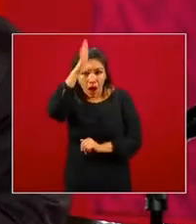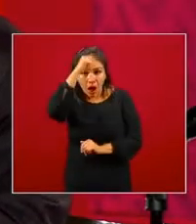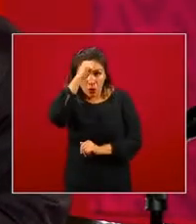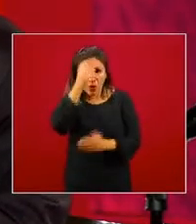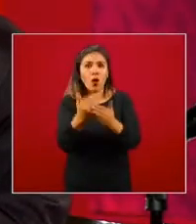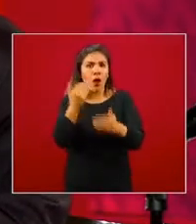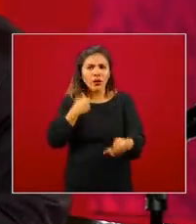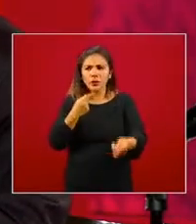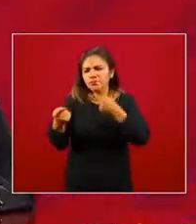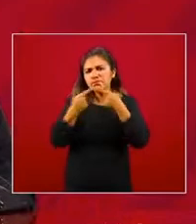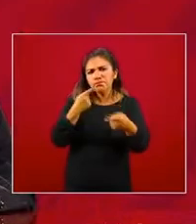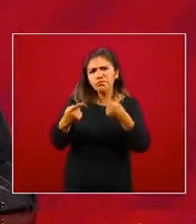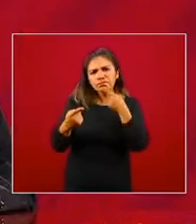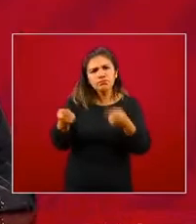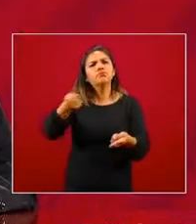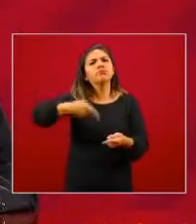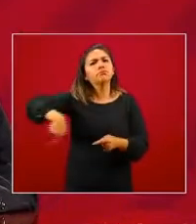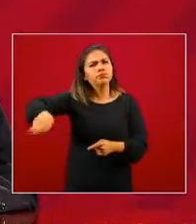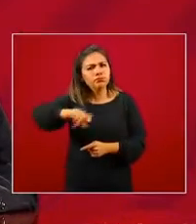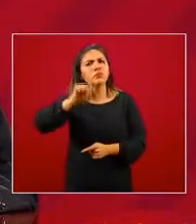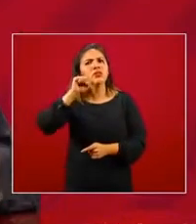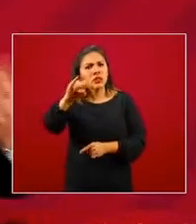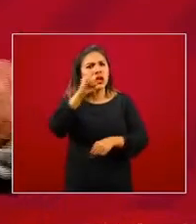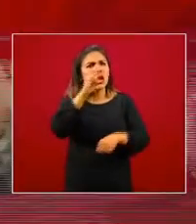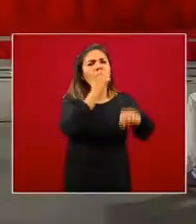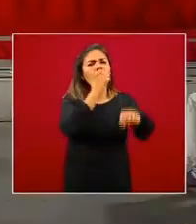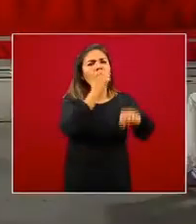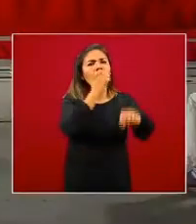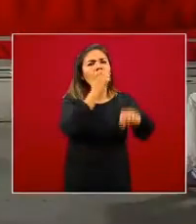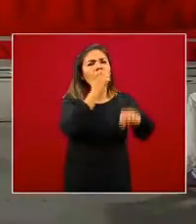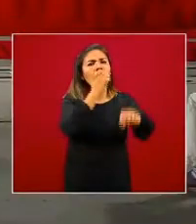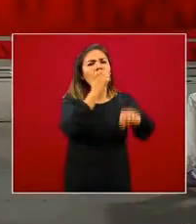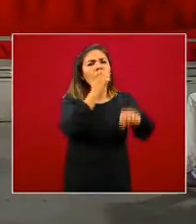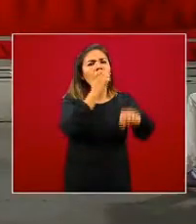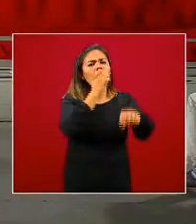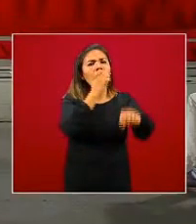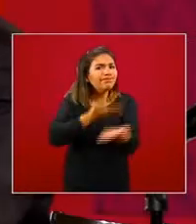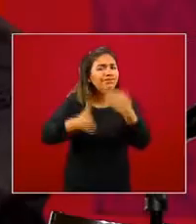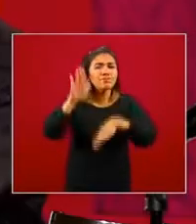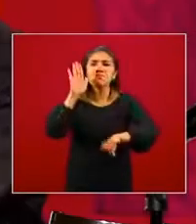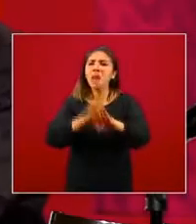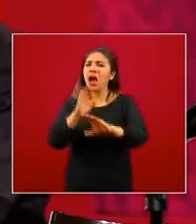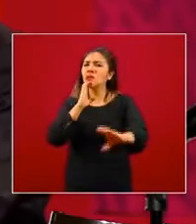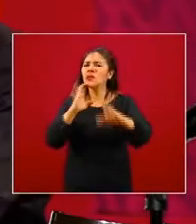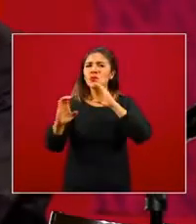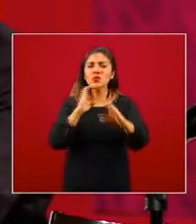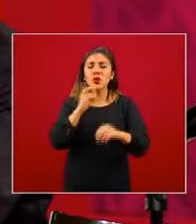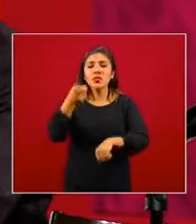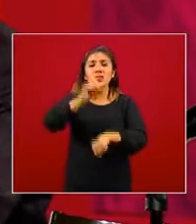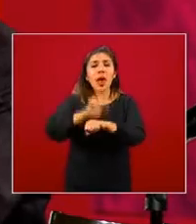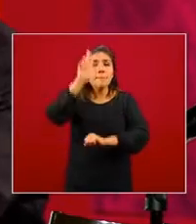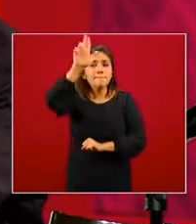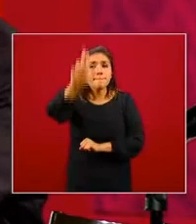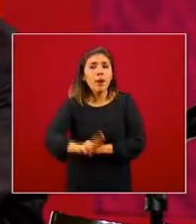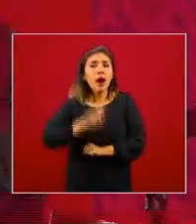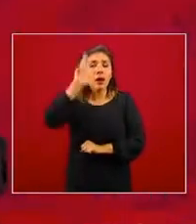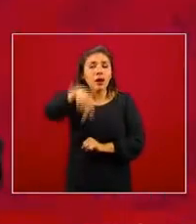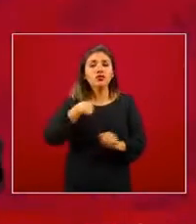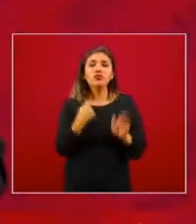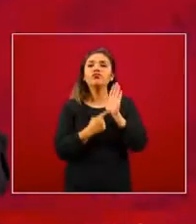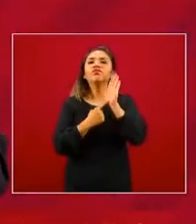is, we've presented this to you, and there's going to be an open and fluid dialogue with states.